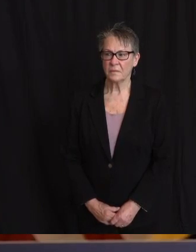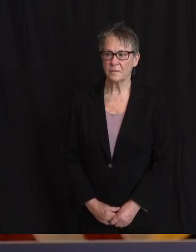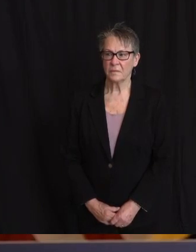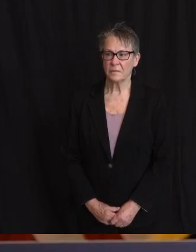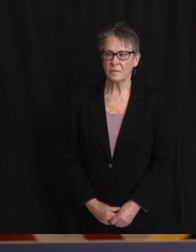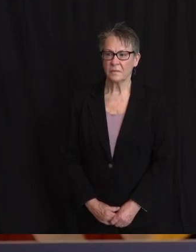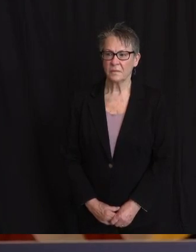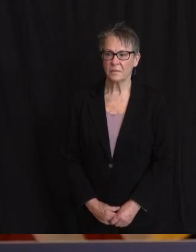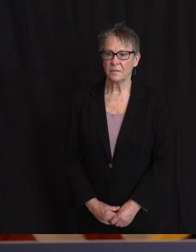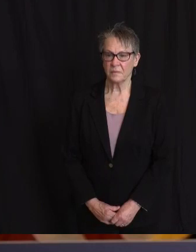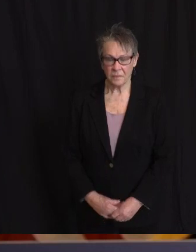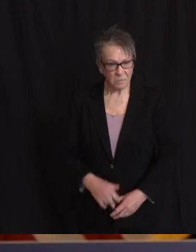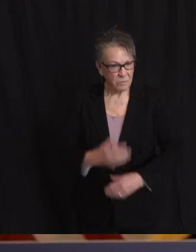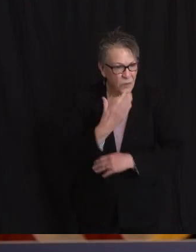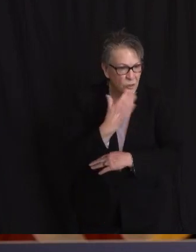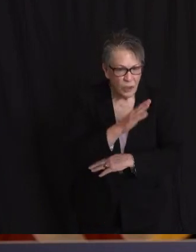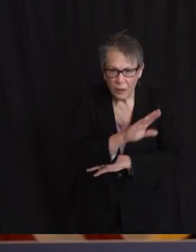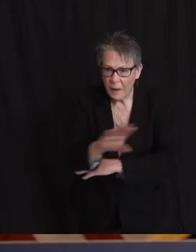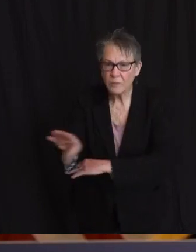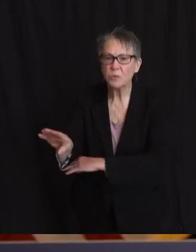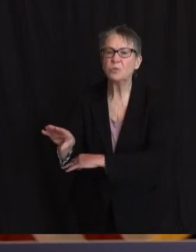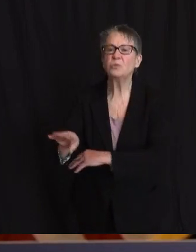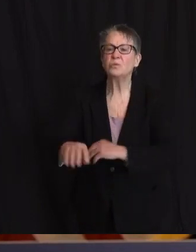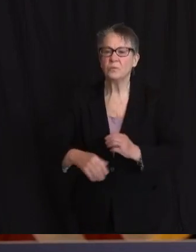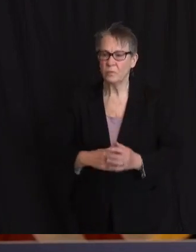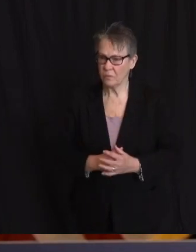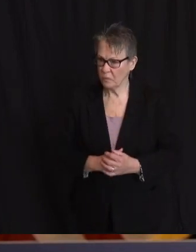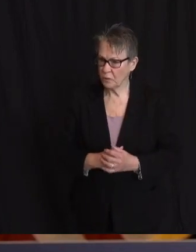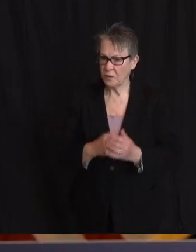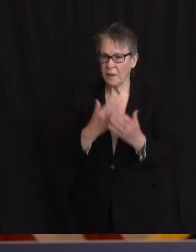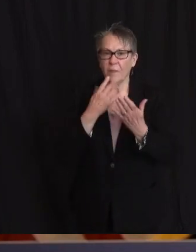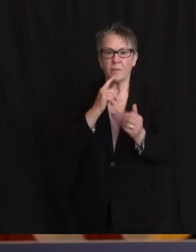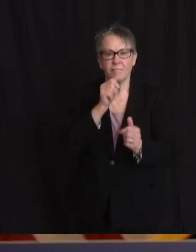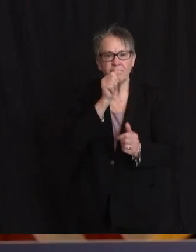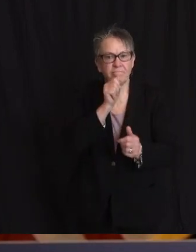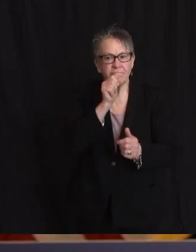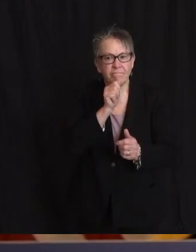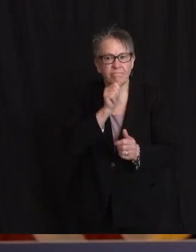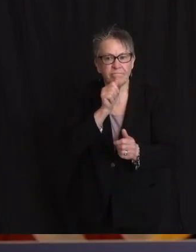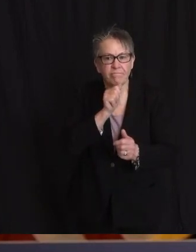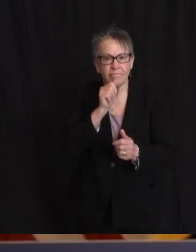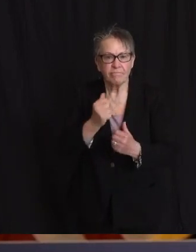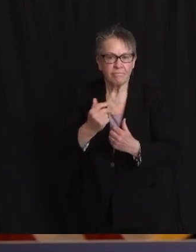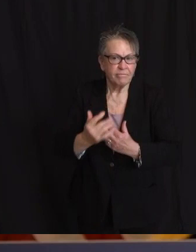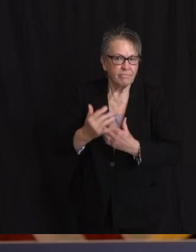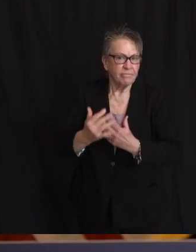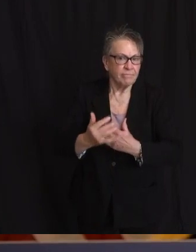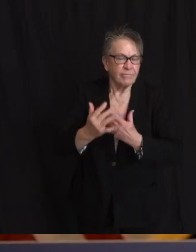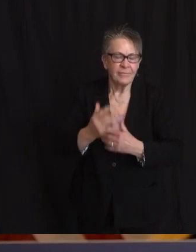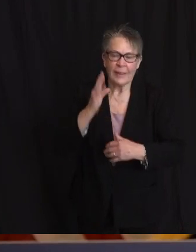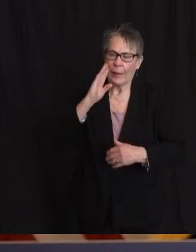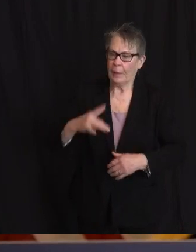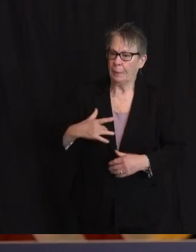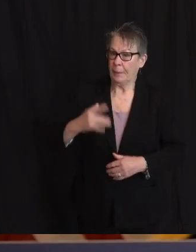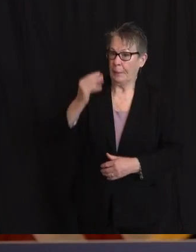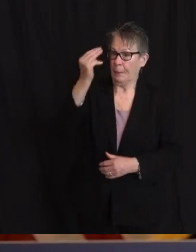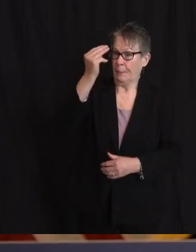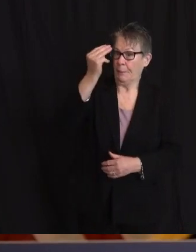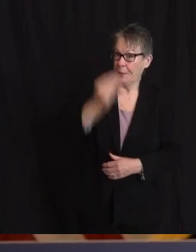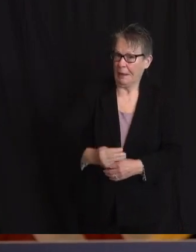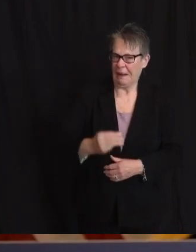Good afternoon, everyone. Thank you for your patience today. Mondays are a little bit complicated as we typically have a video conference with the White